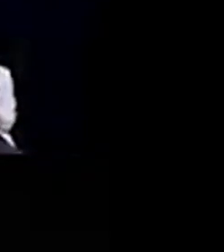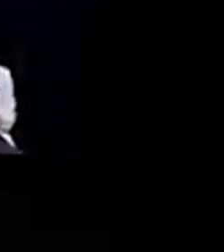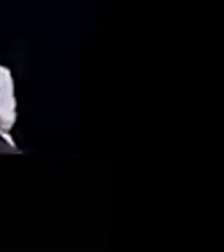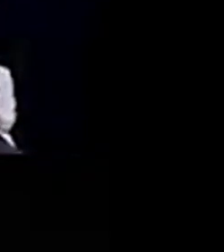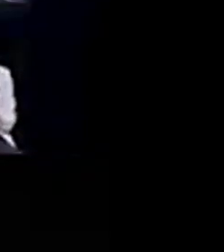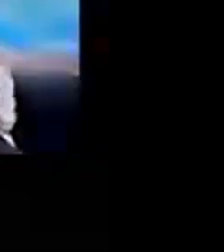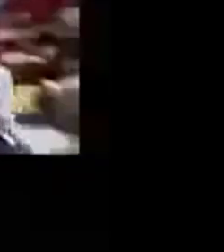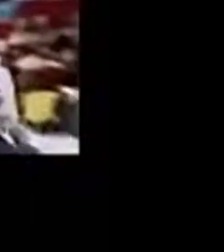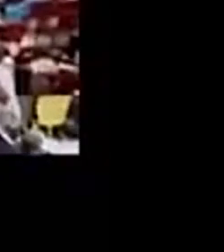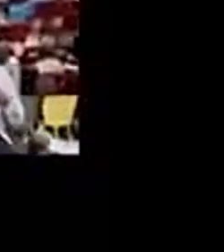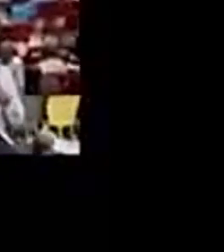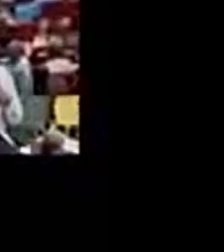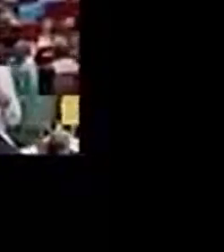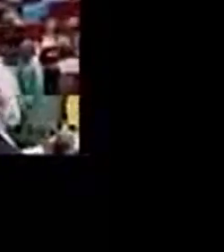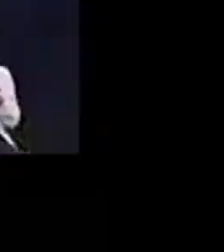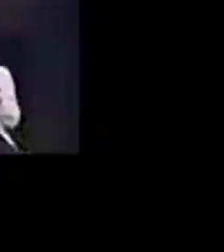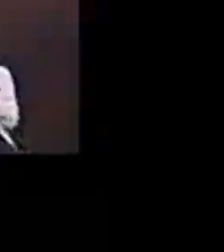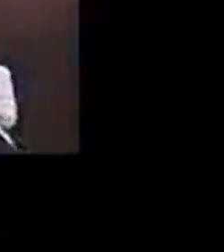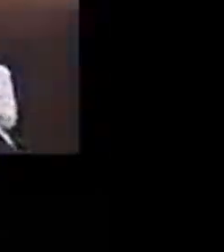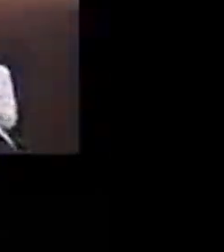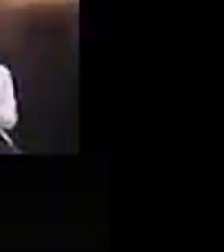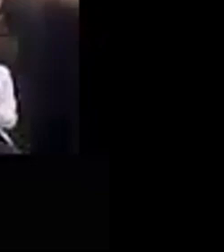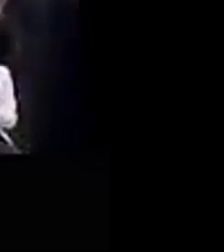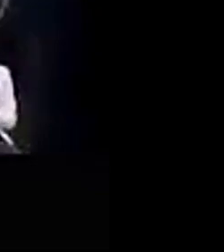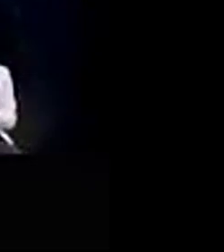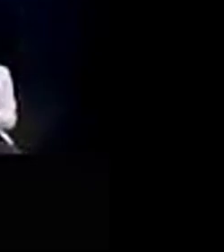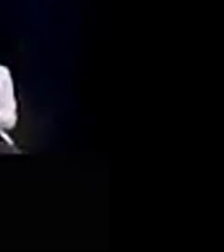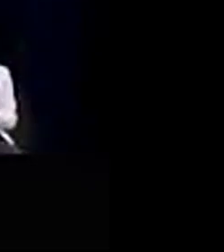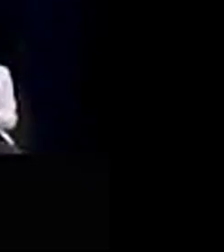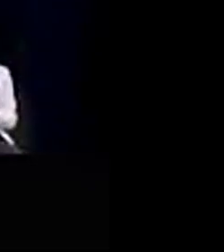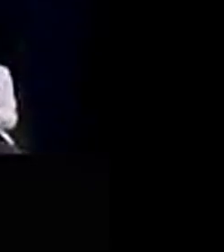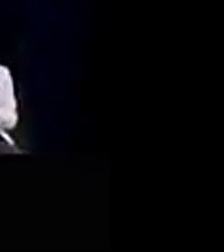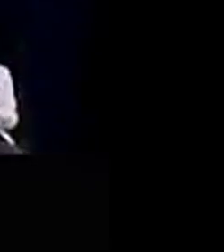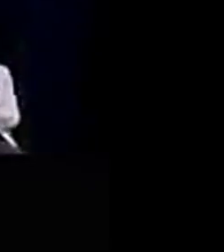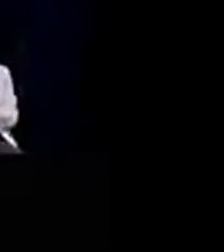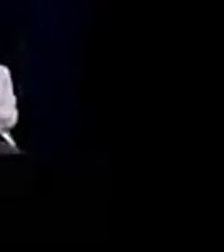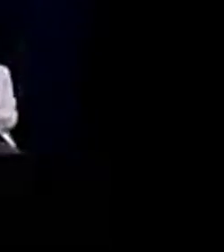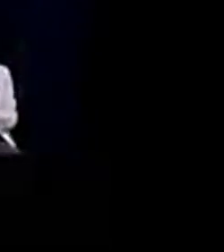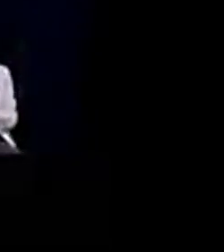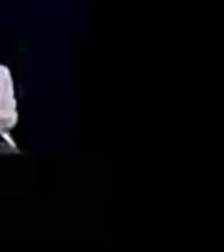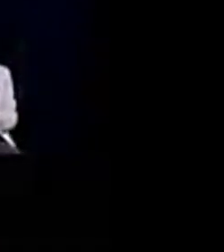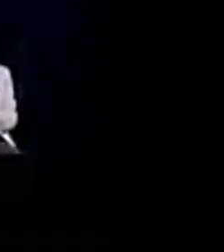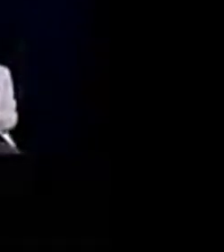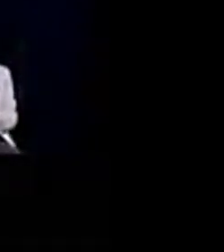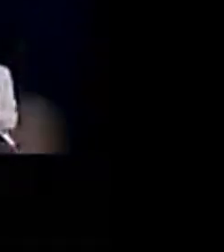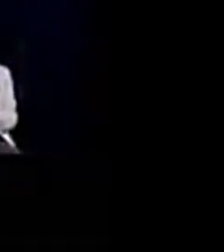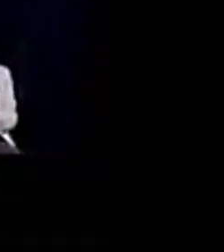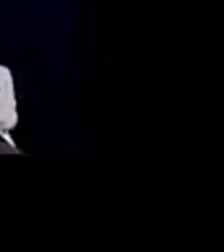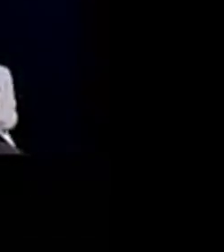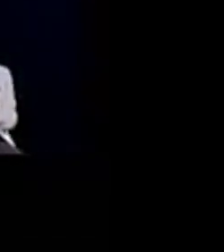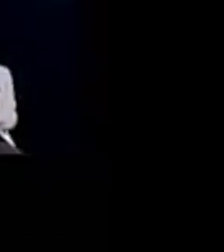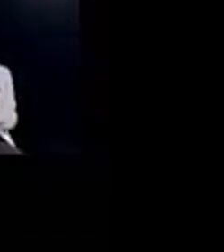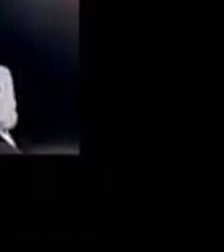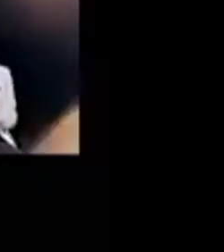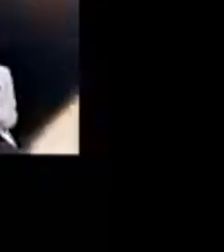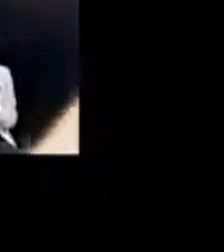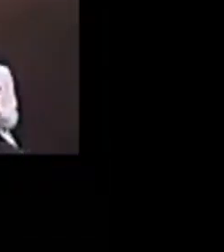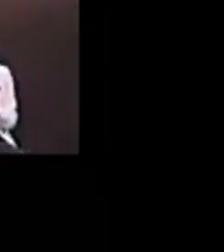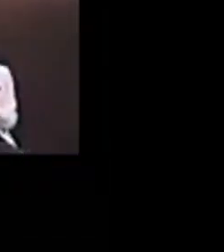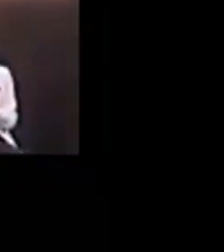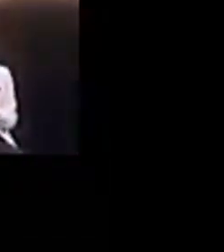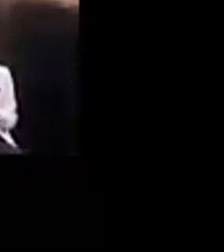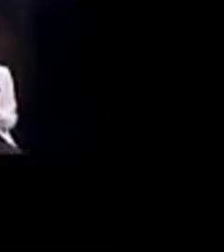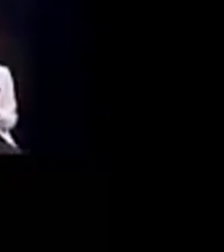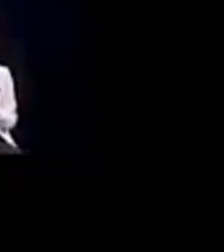Stephen, that same power in all the other apostles. That's biblical. Our